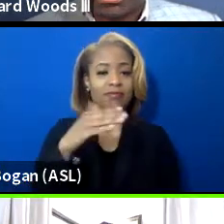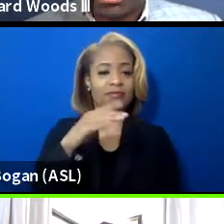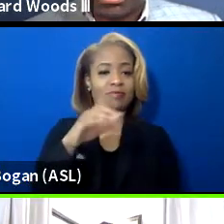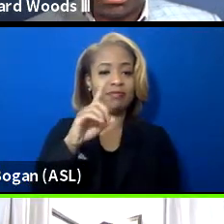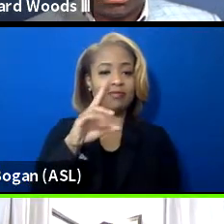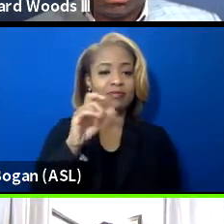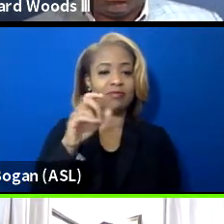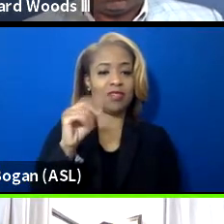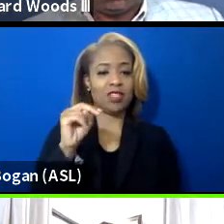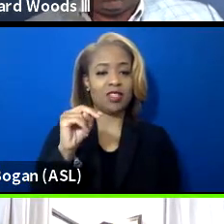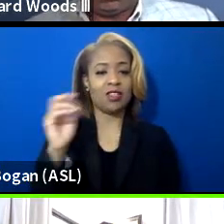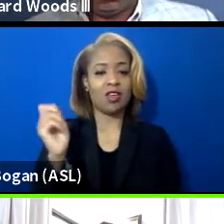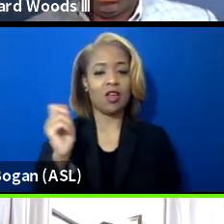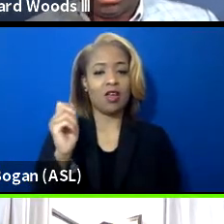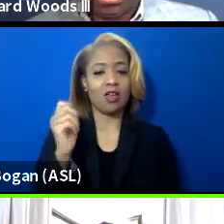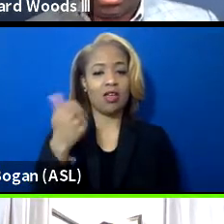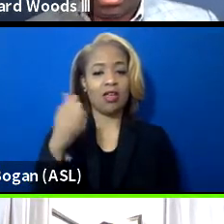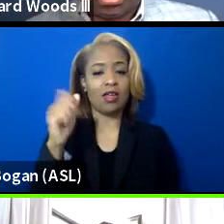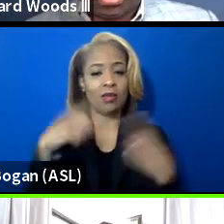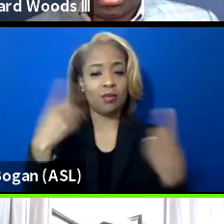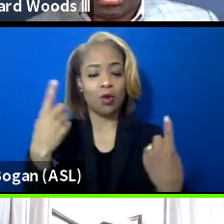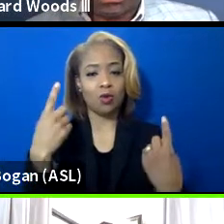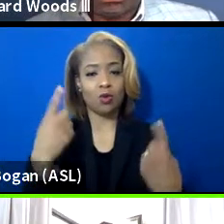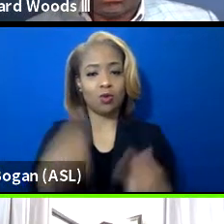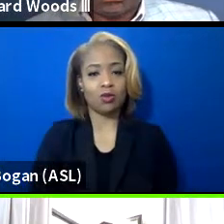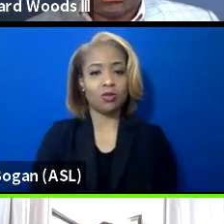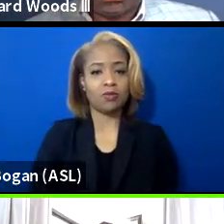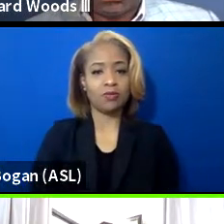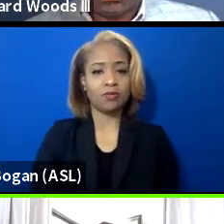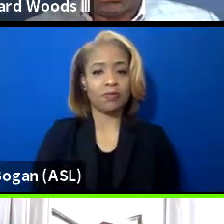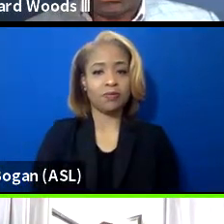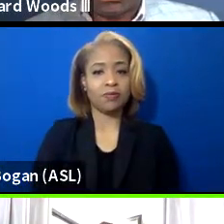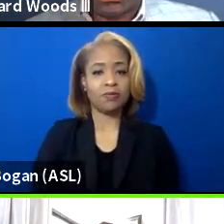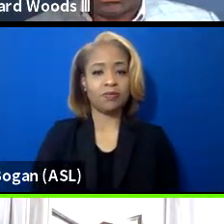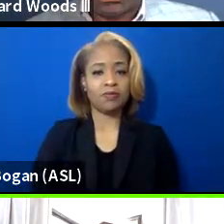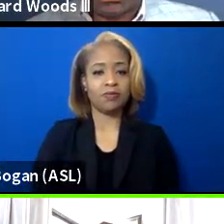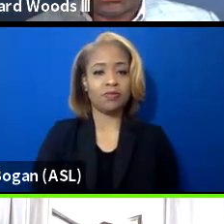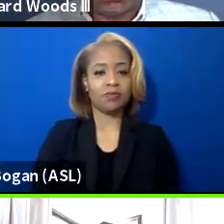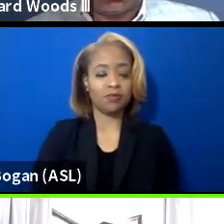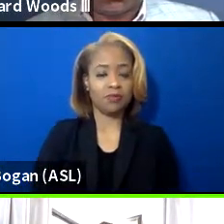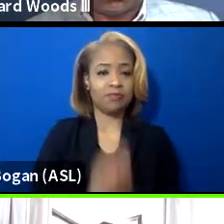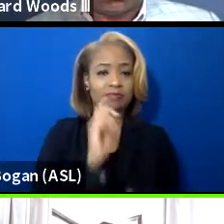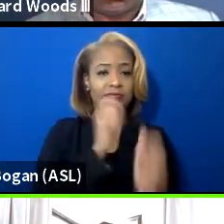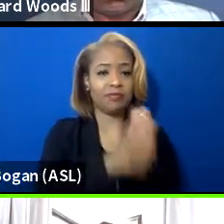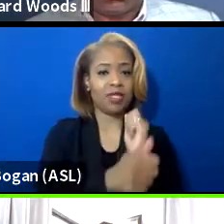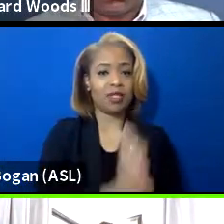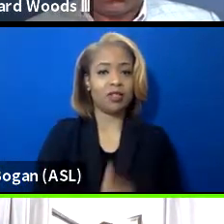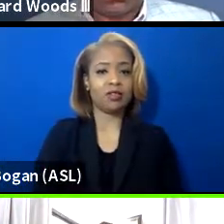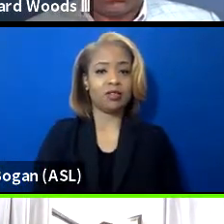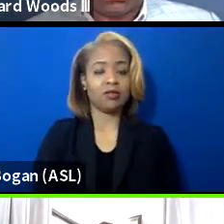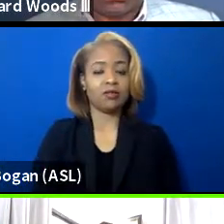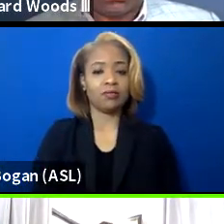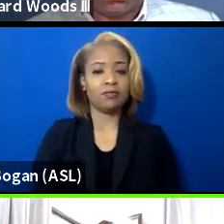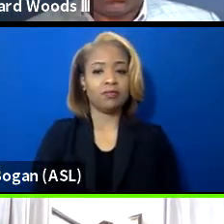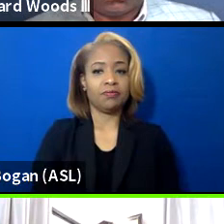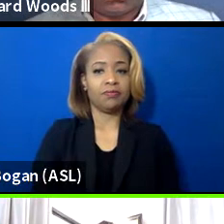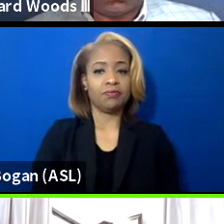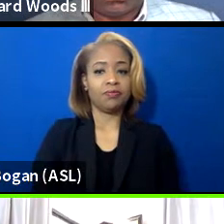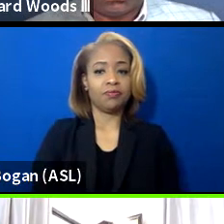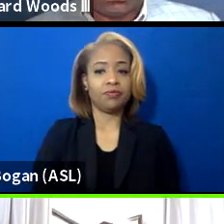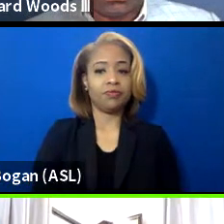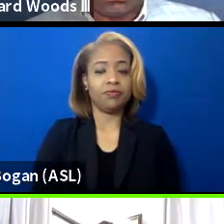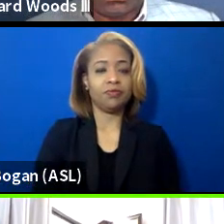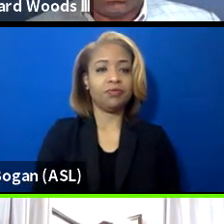Aye. All opposed? The ayes have it. The agenda has been